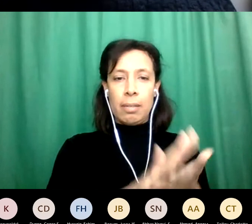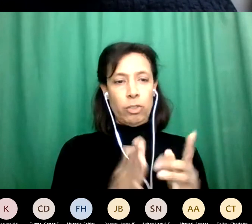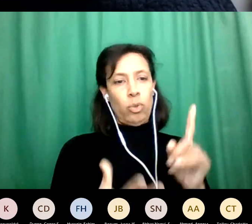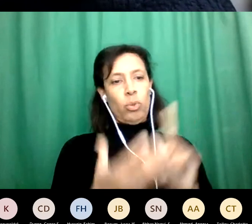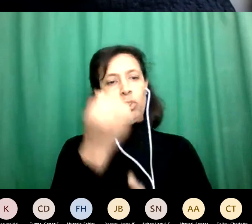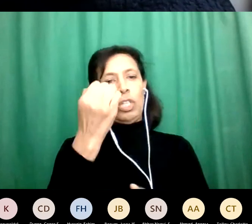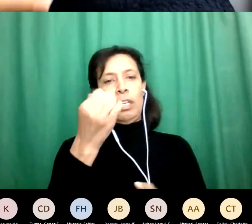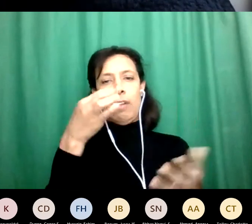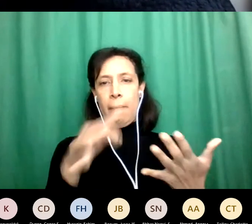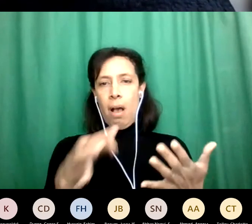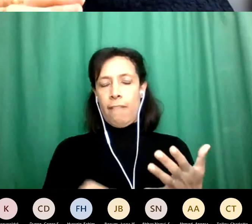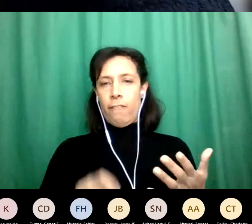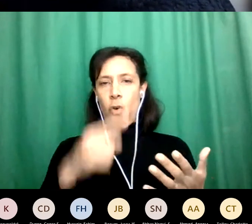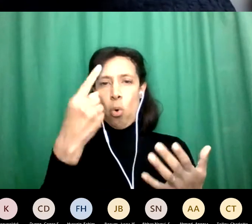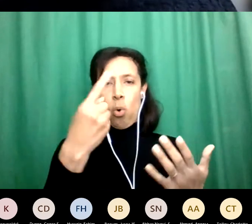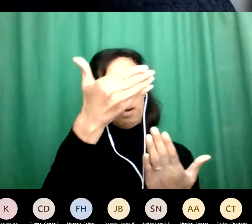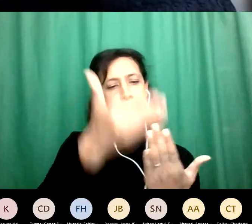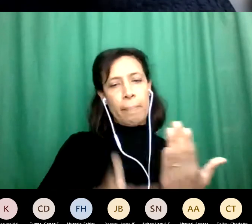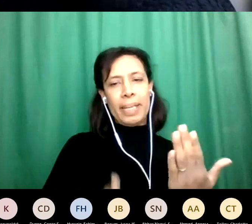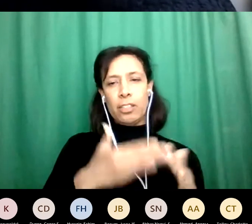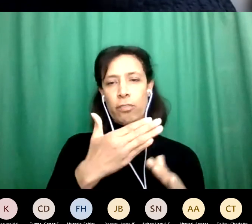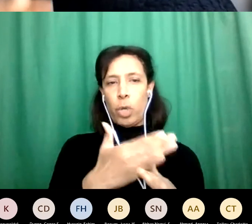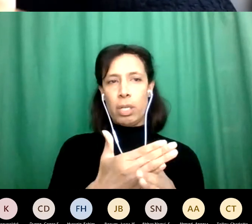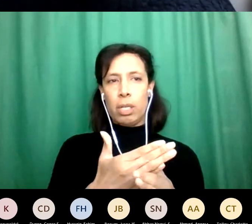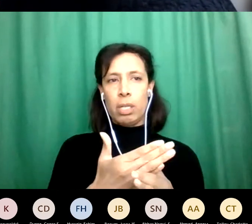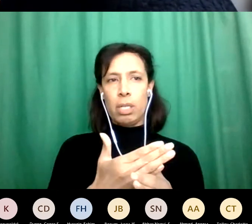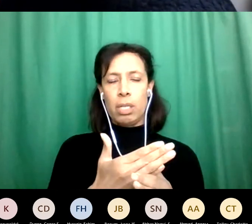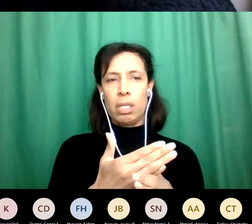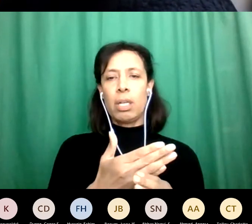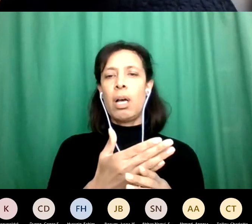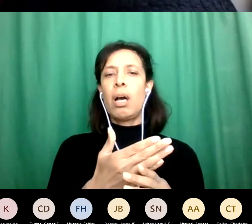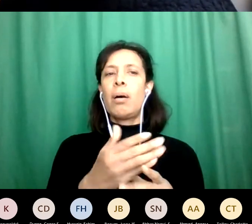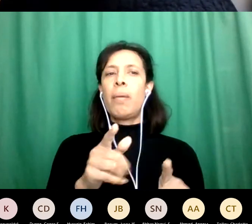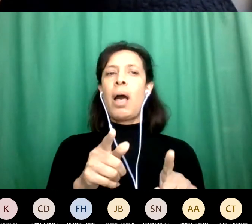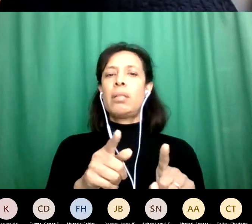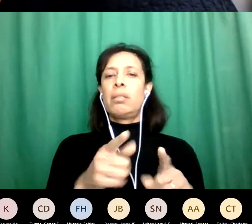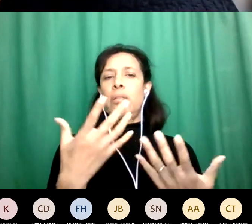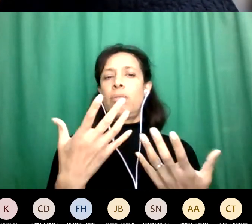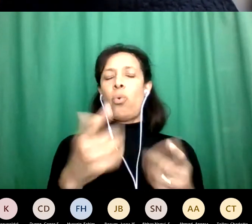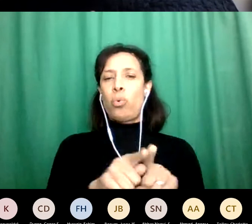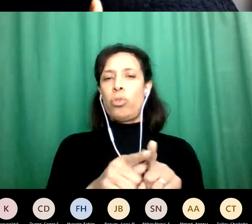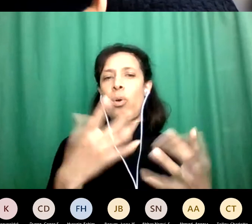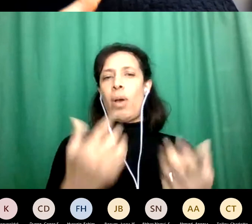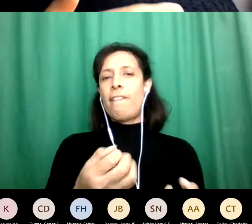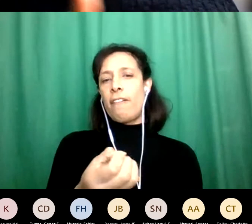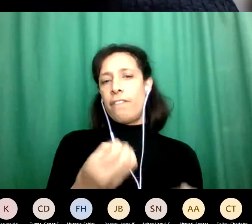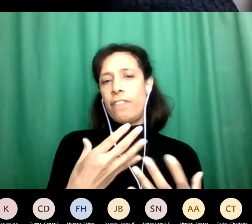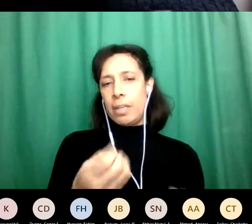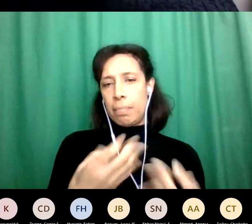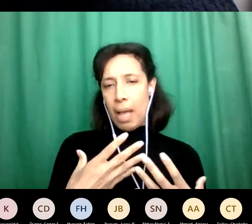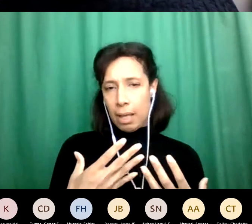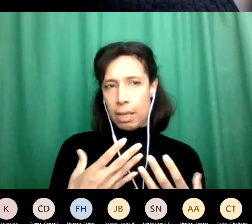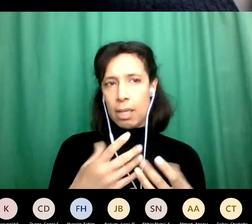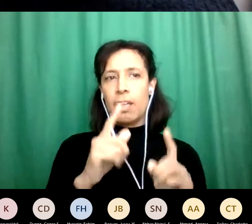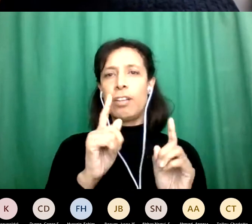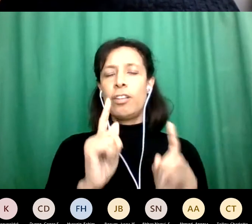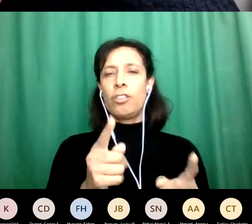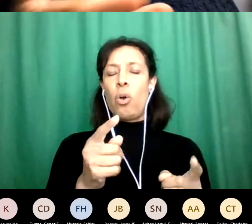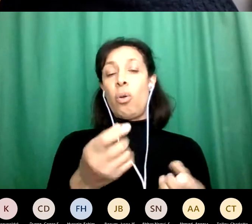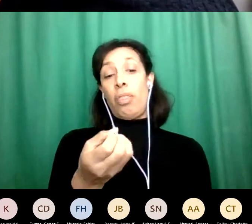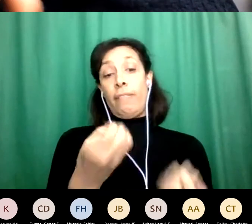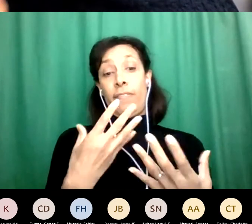completed. And you get feedback. And the feedback at that point suggests things that you